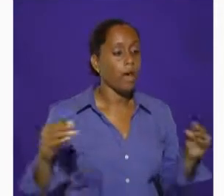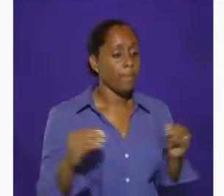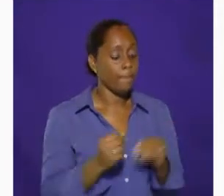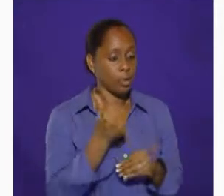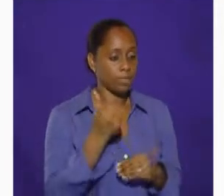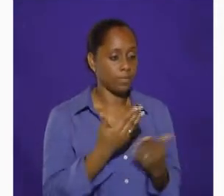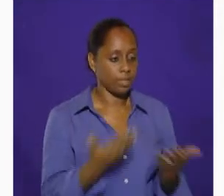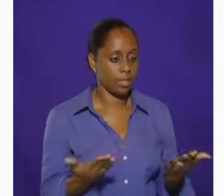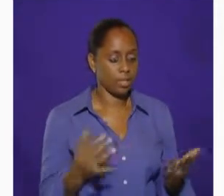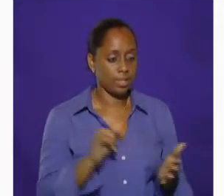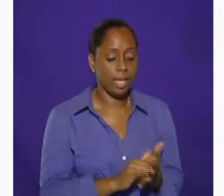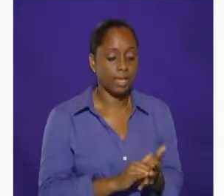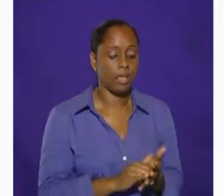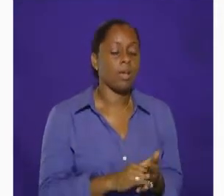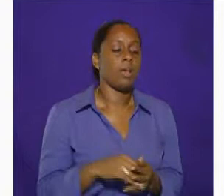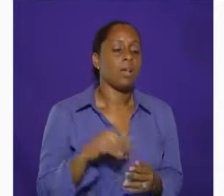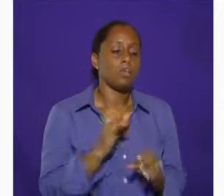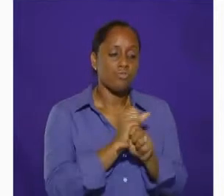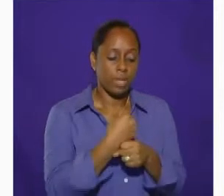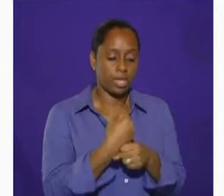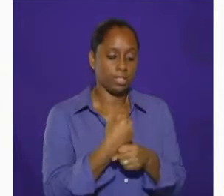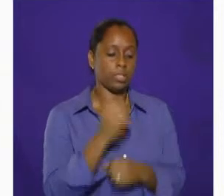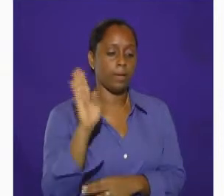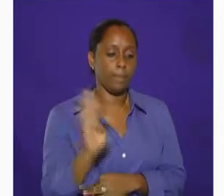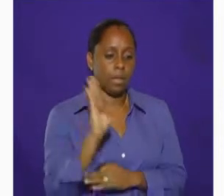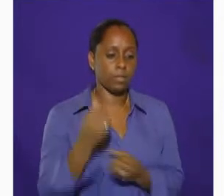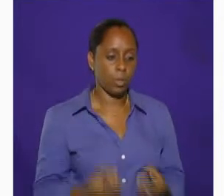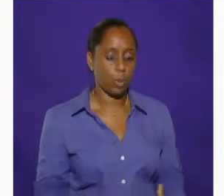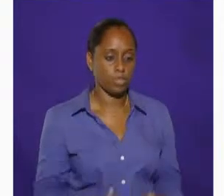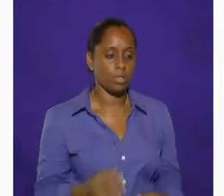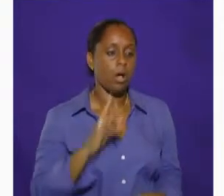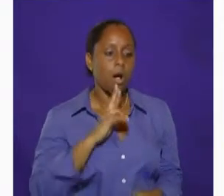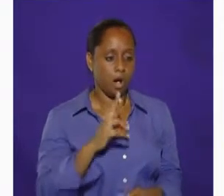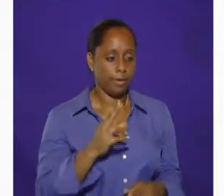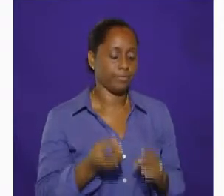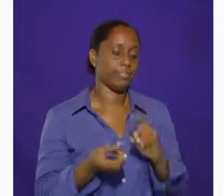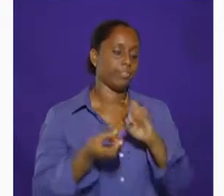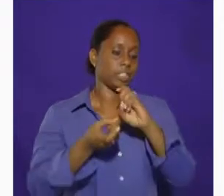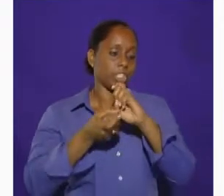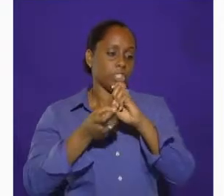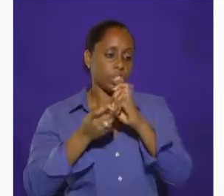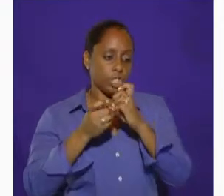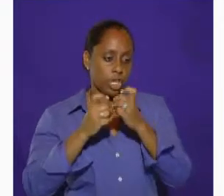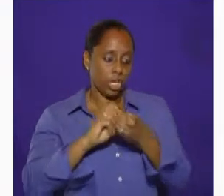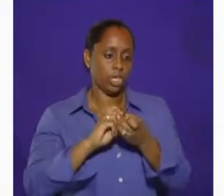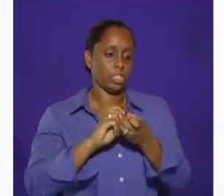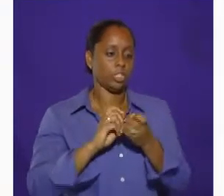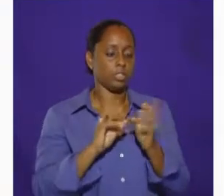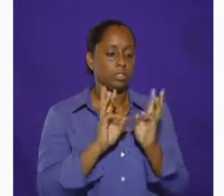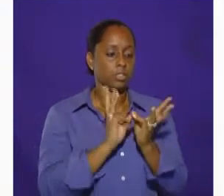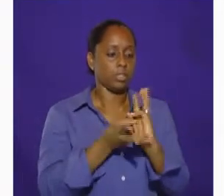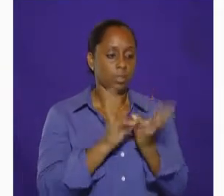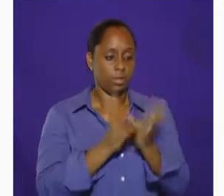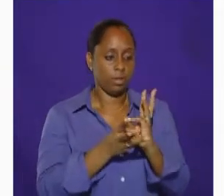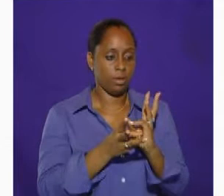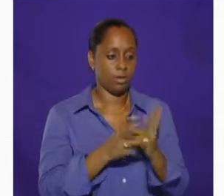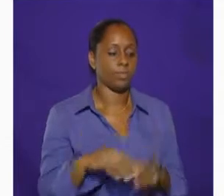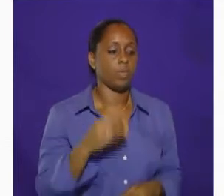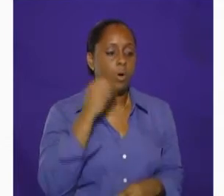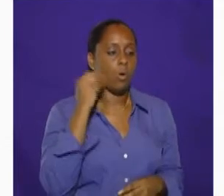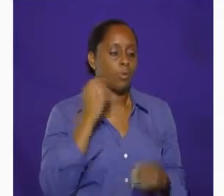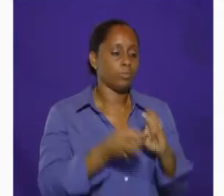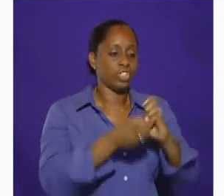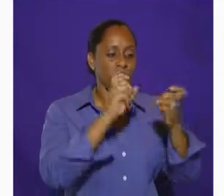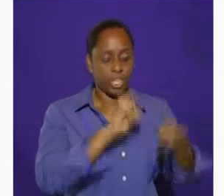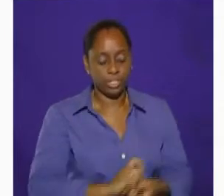Most of the factors causing biodiversity loss, habitat change, climate change, invasive alien